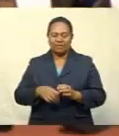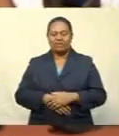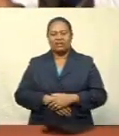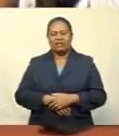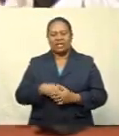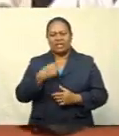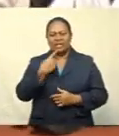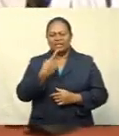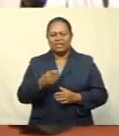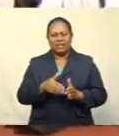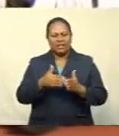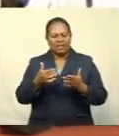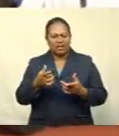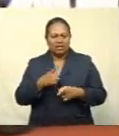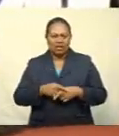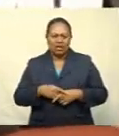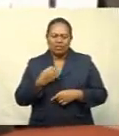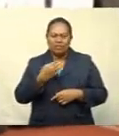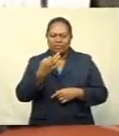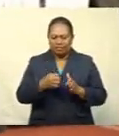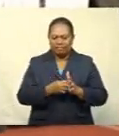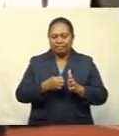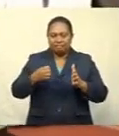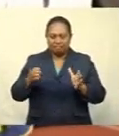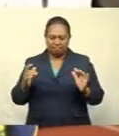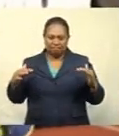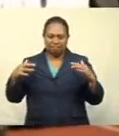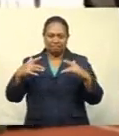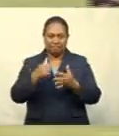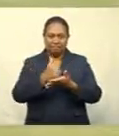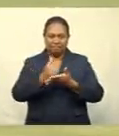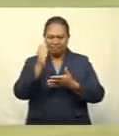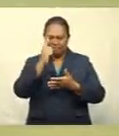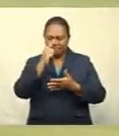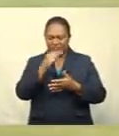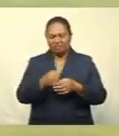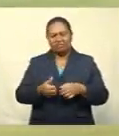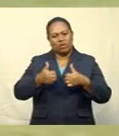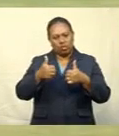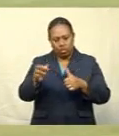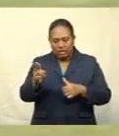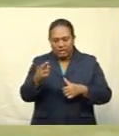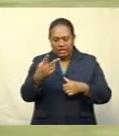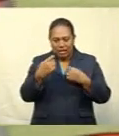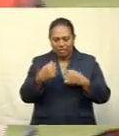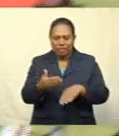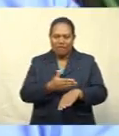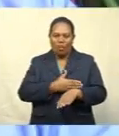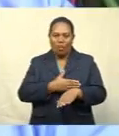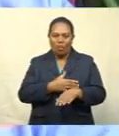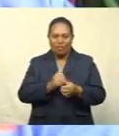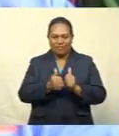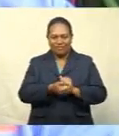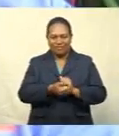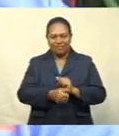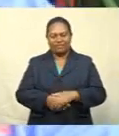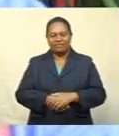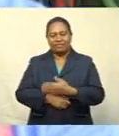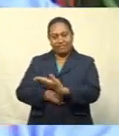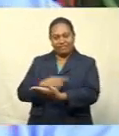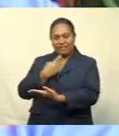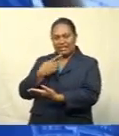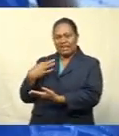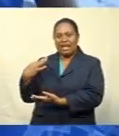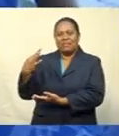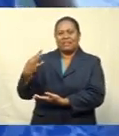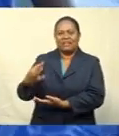they're optimistic the request to expand the social gathering capacity will get a good result before the games. We have made an application to